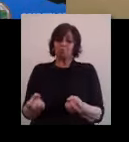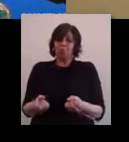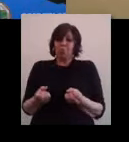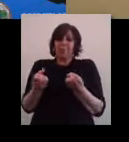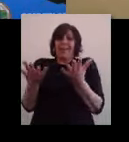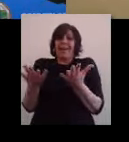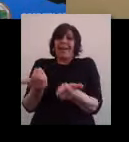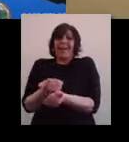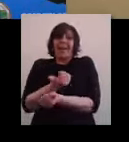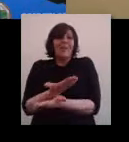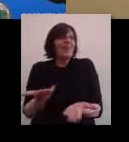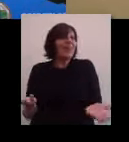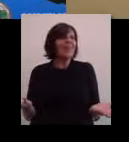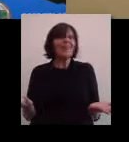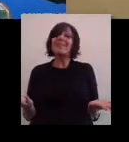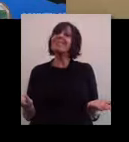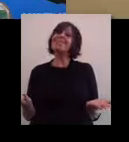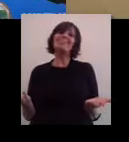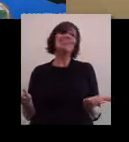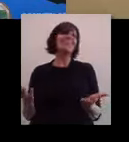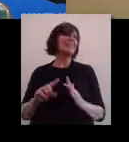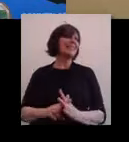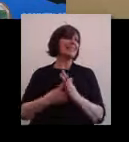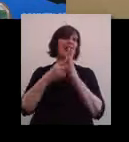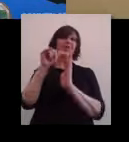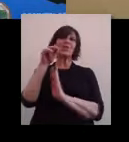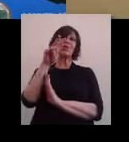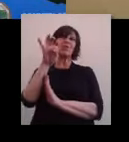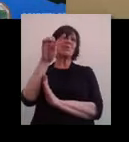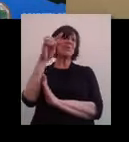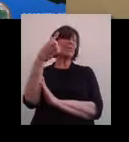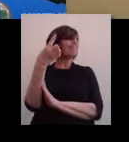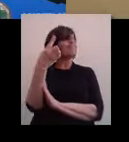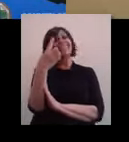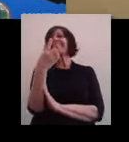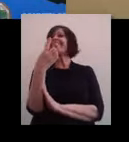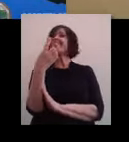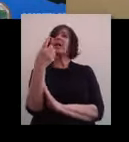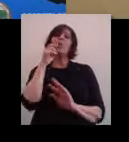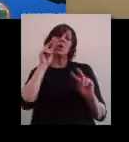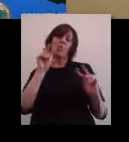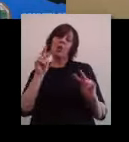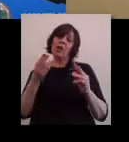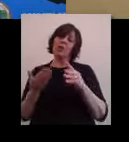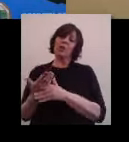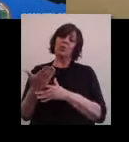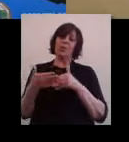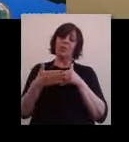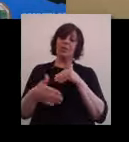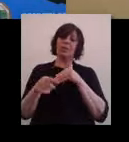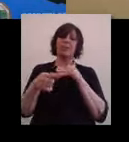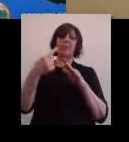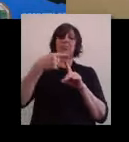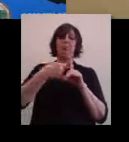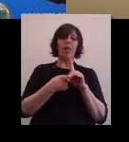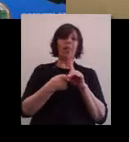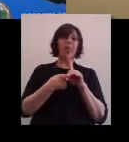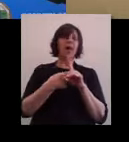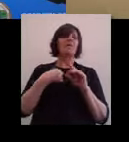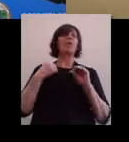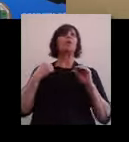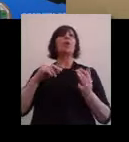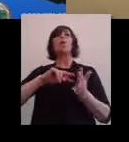provide starting June 1st. So we're going to be monitoring this through the remainder of April. I have no intention of laying anybody off at this